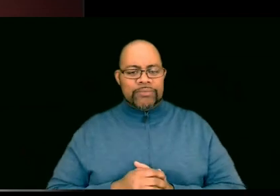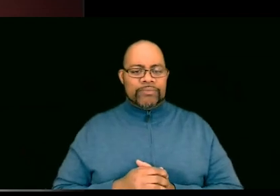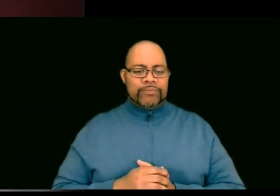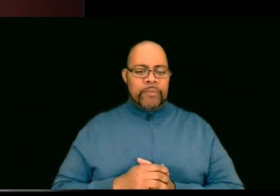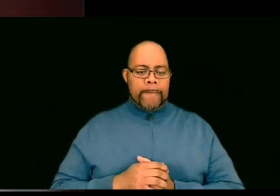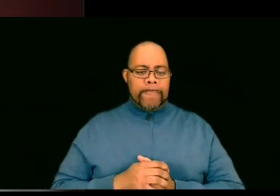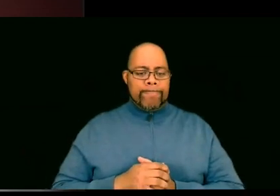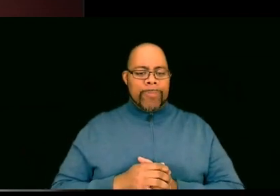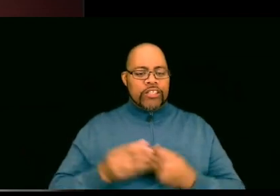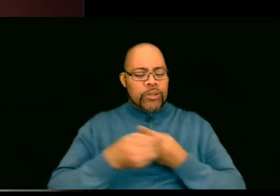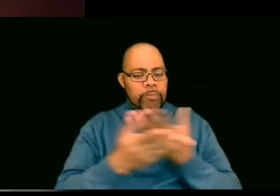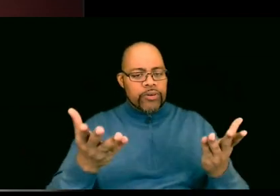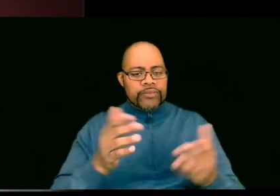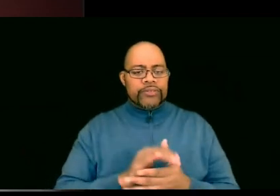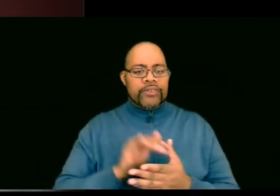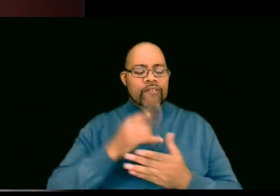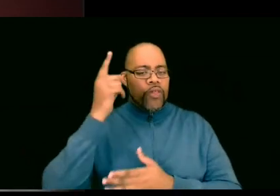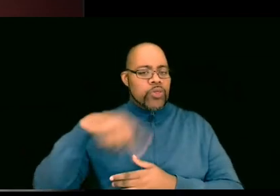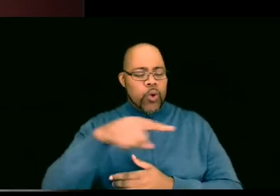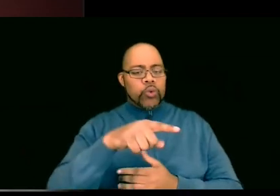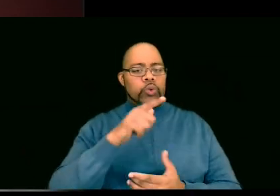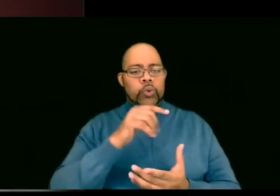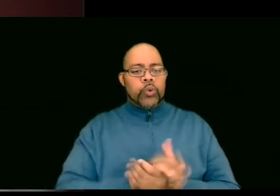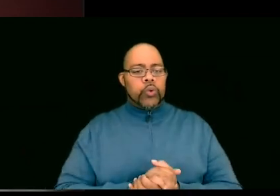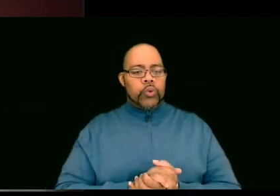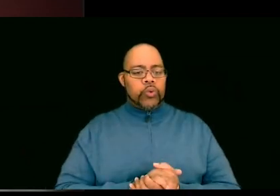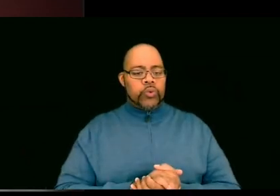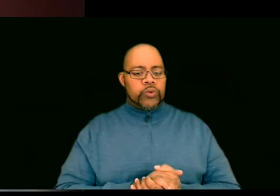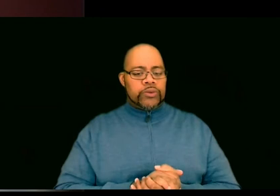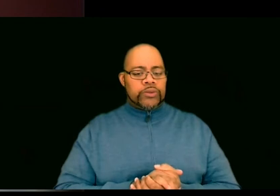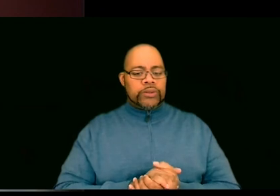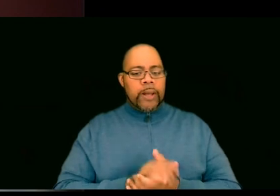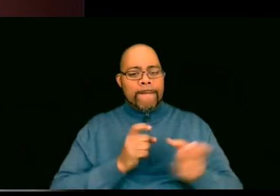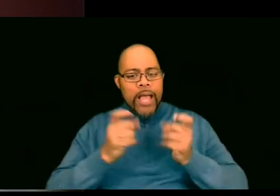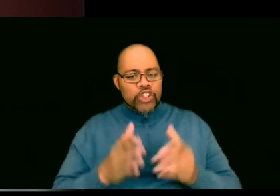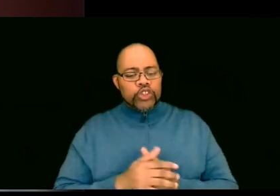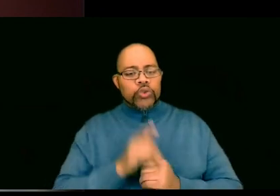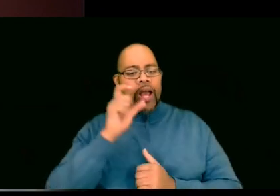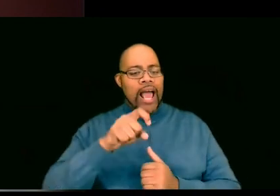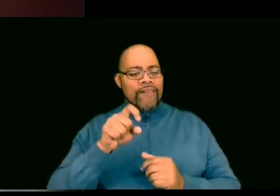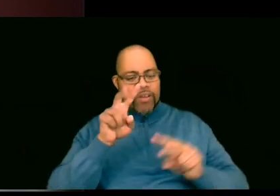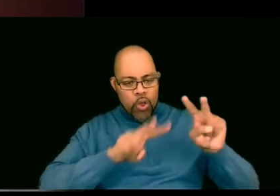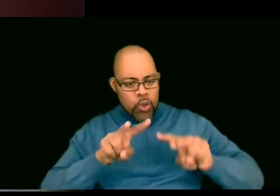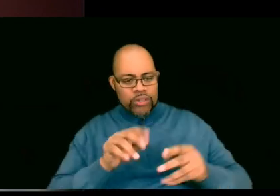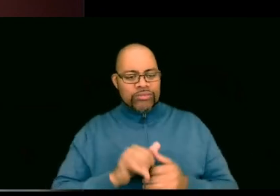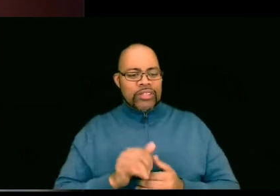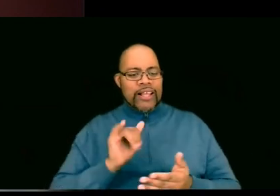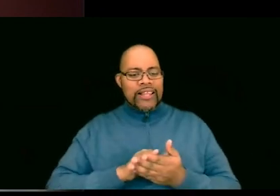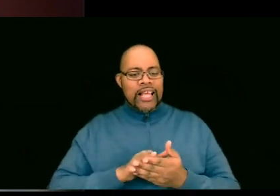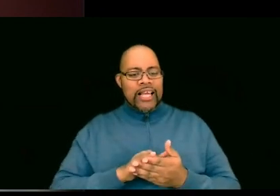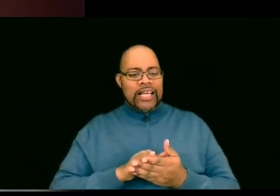to put out there for those who, the managers that have to look at